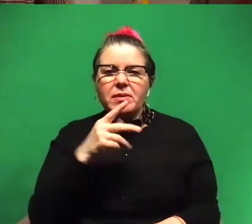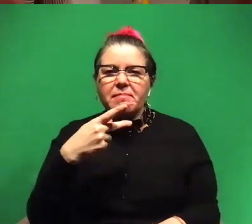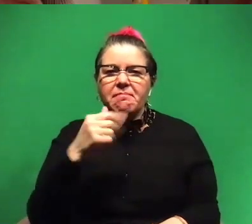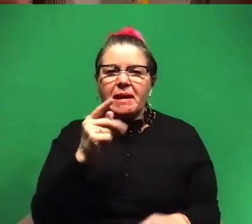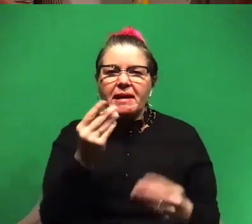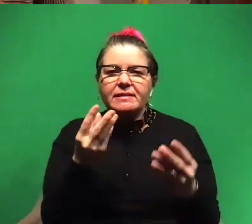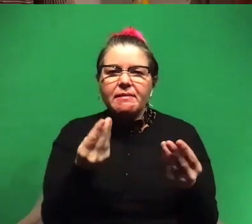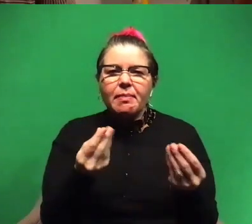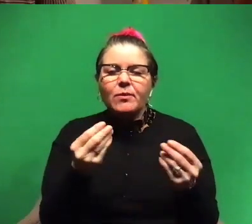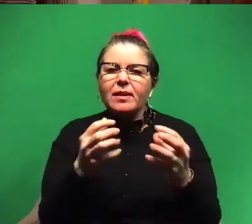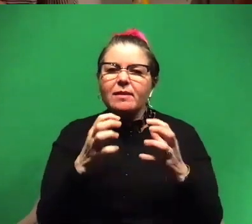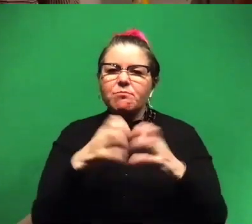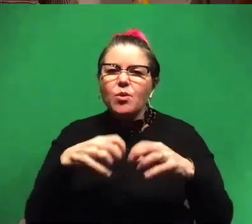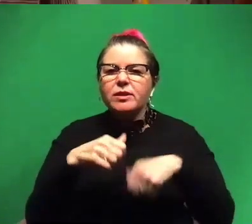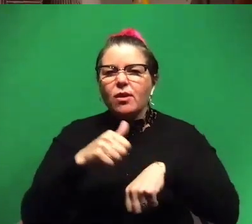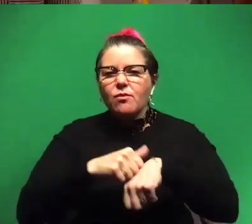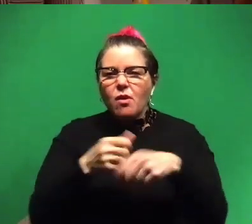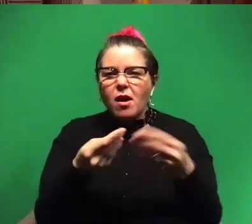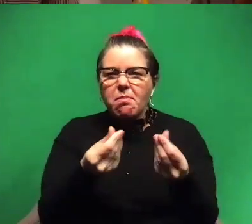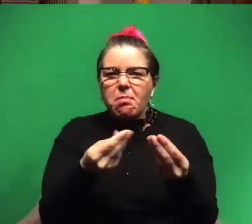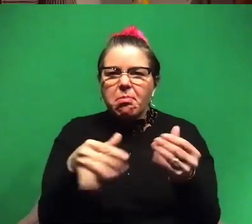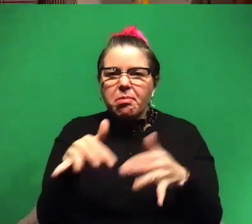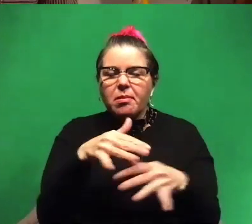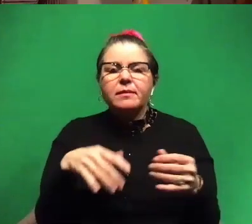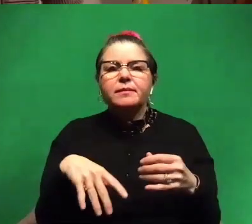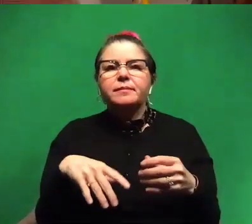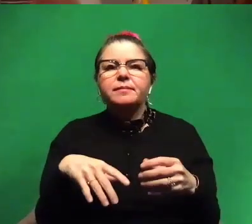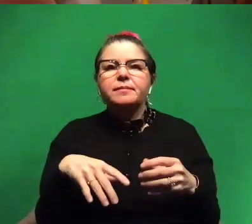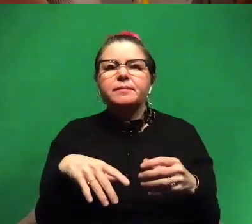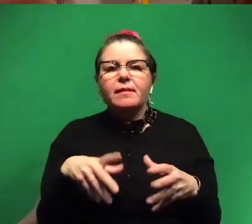broken down rock, and pulling the chemicals,